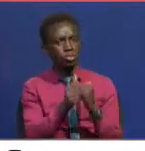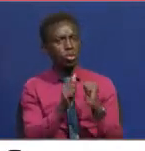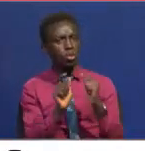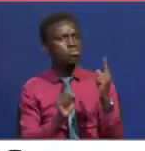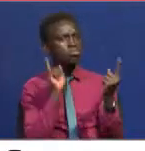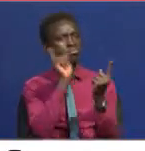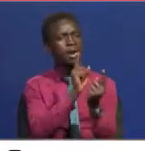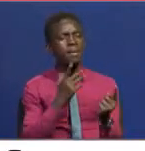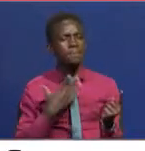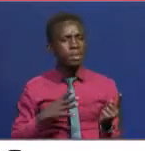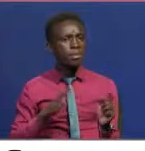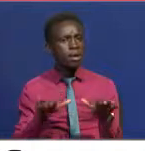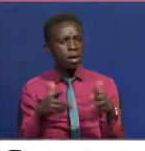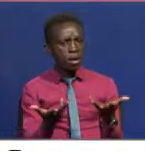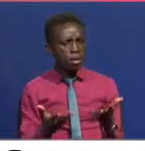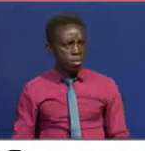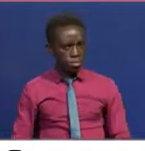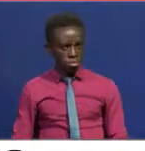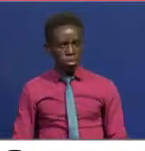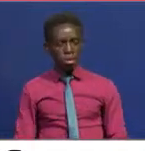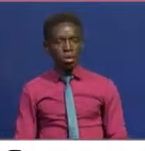to people. Right.